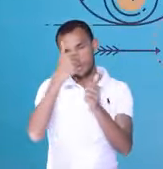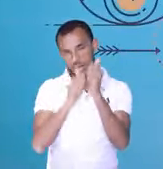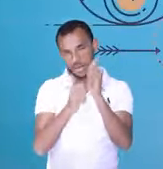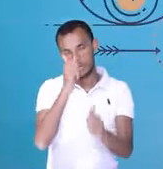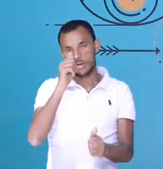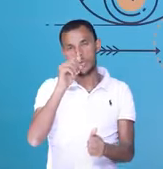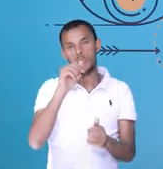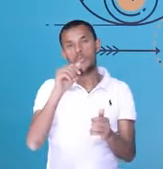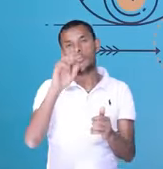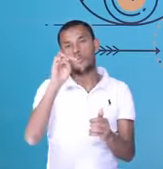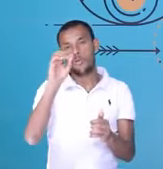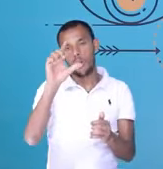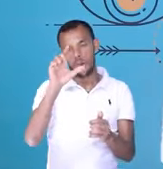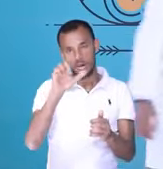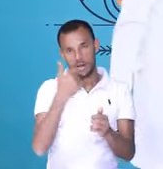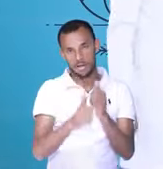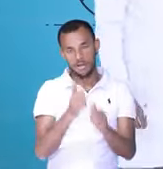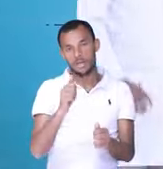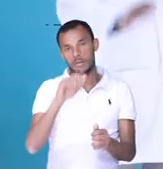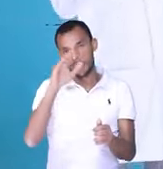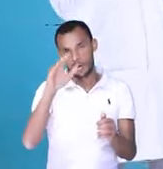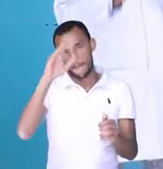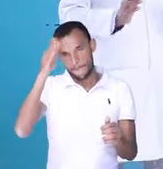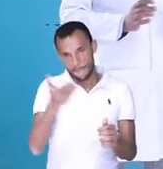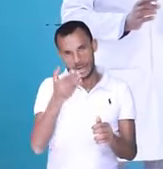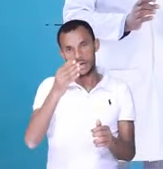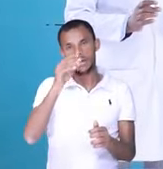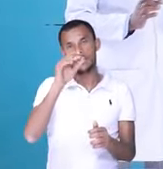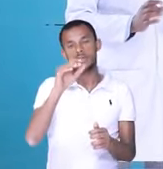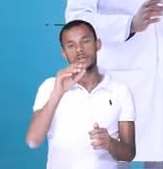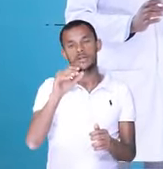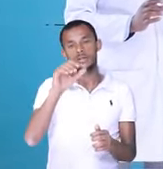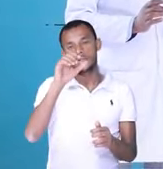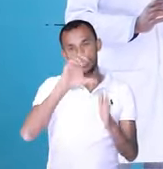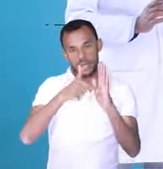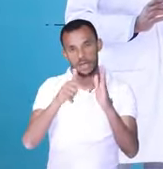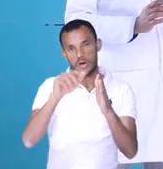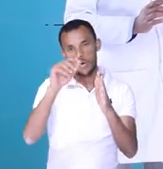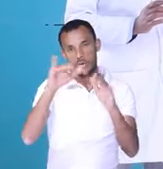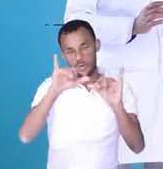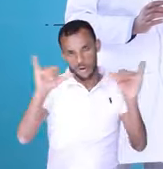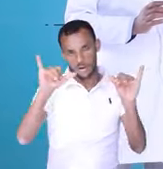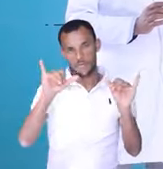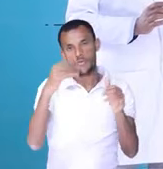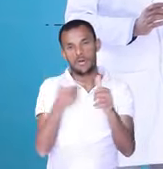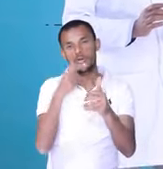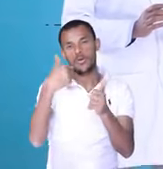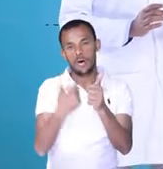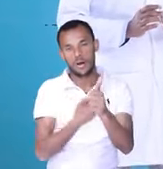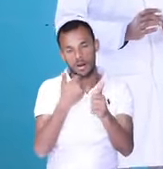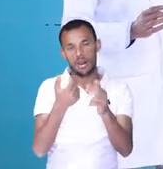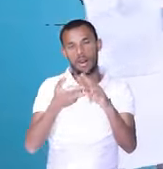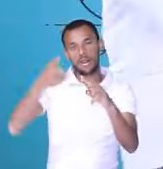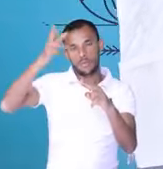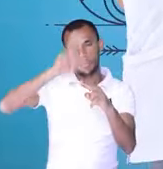What's left? Per second. Therefore, always the unit of first order reaction is a reciprocal